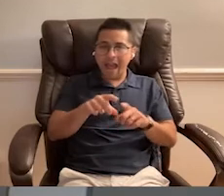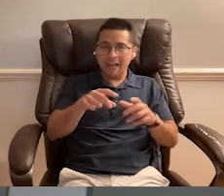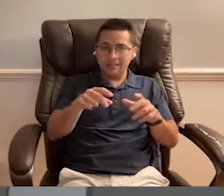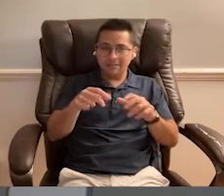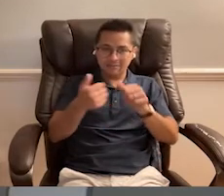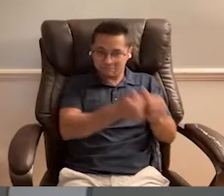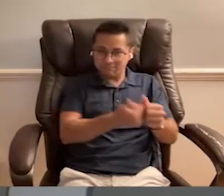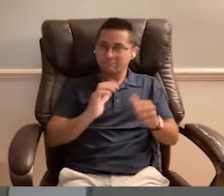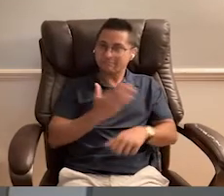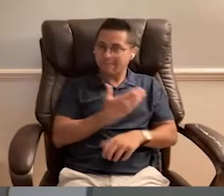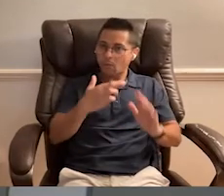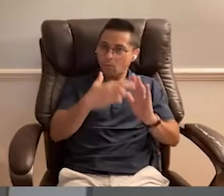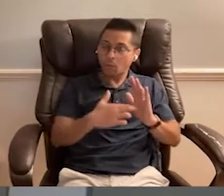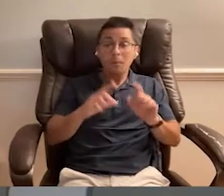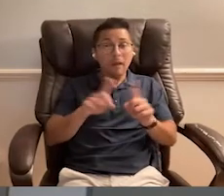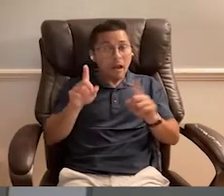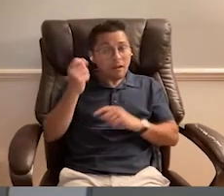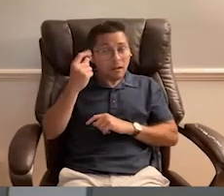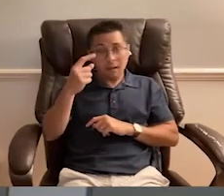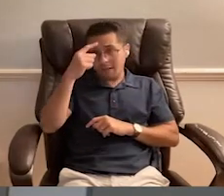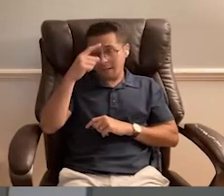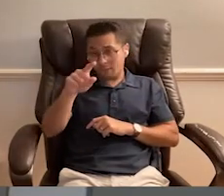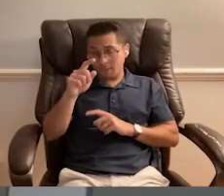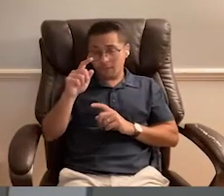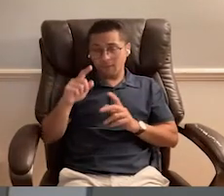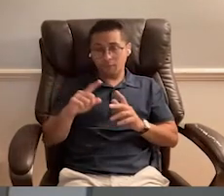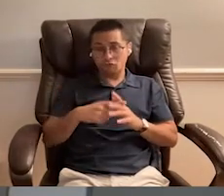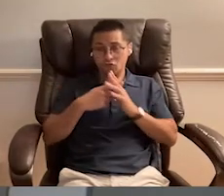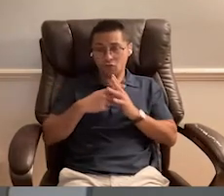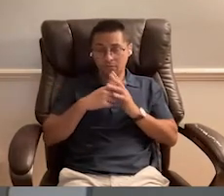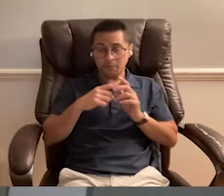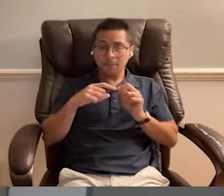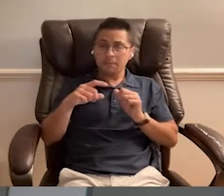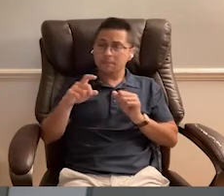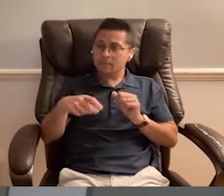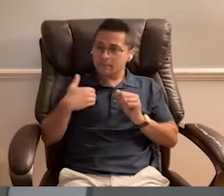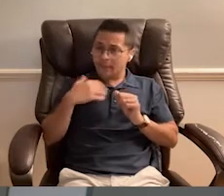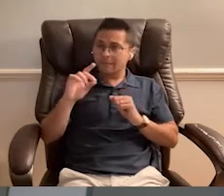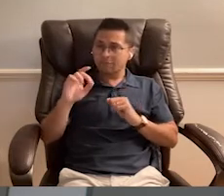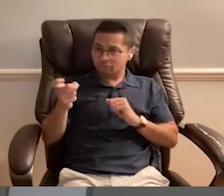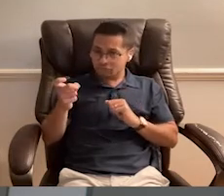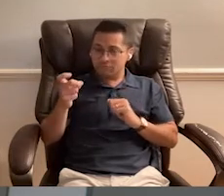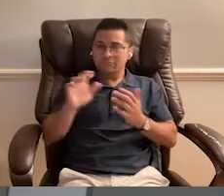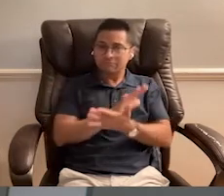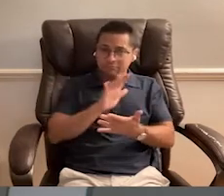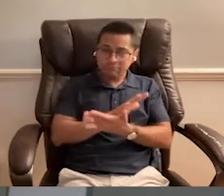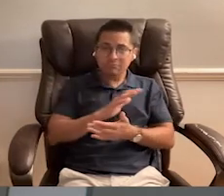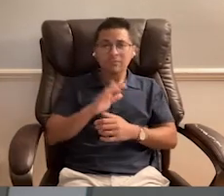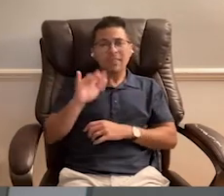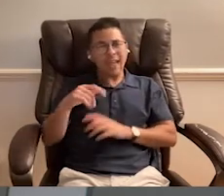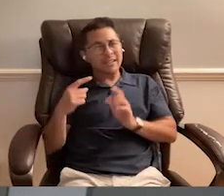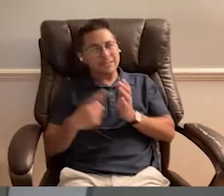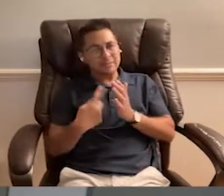disability as defined in our rules. But to begin, for starters, we need to